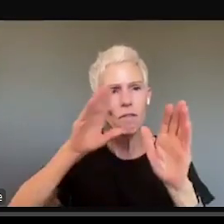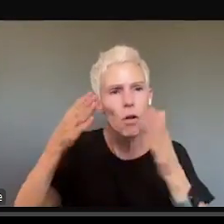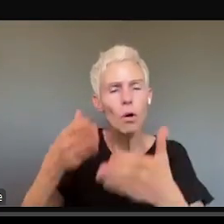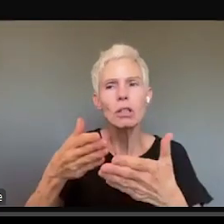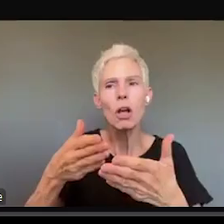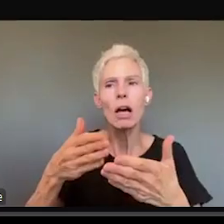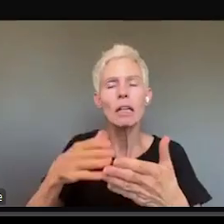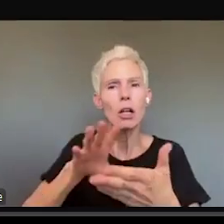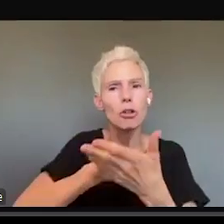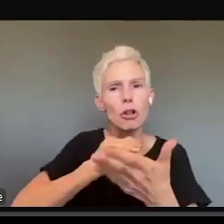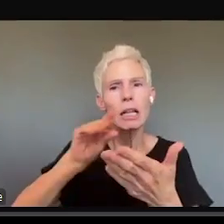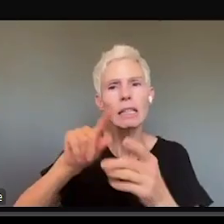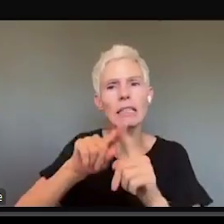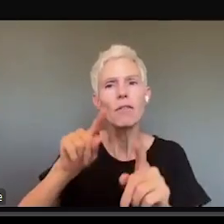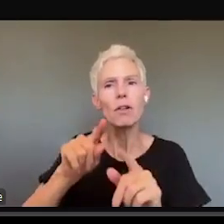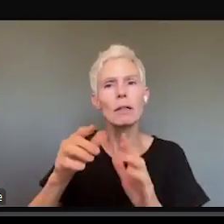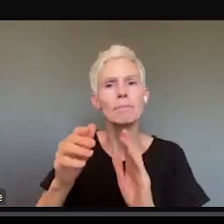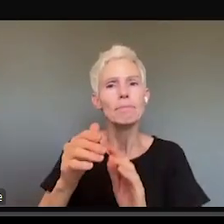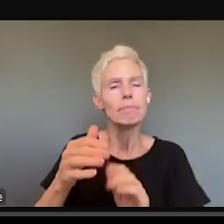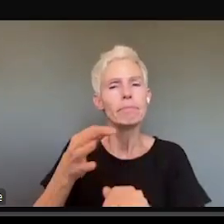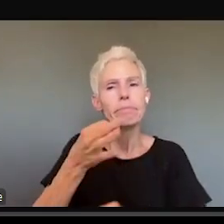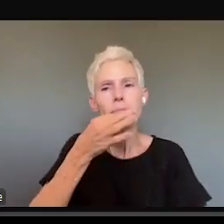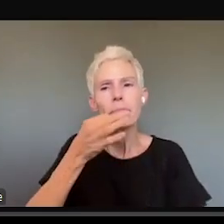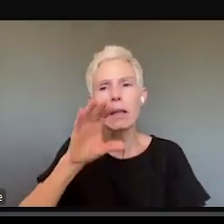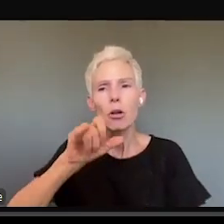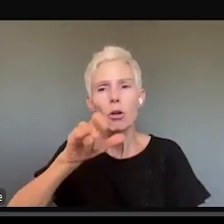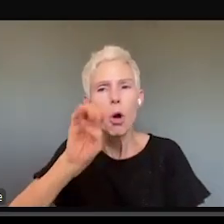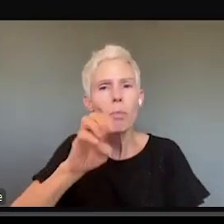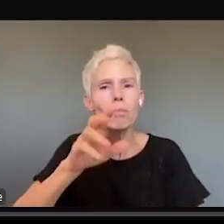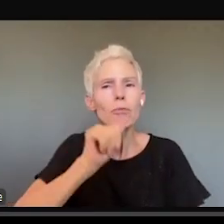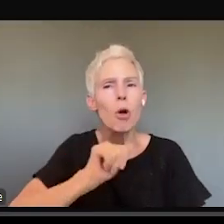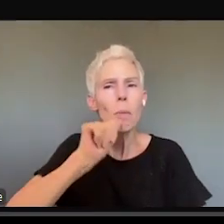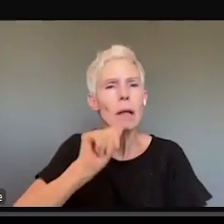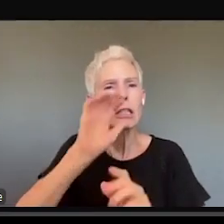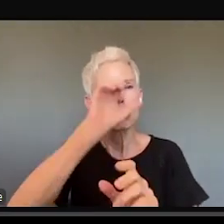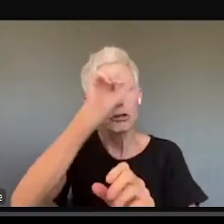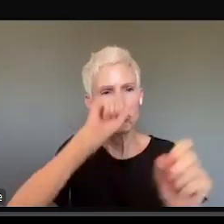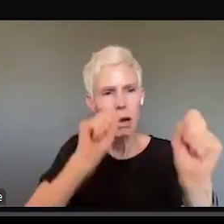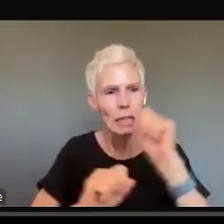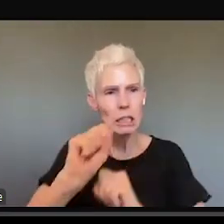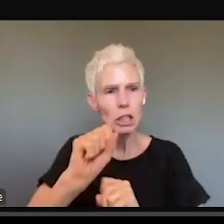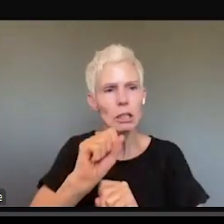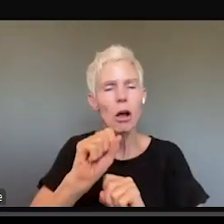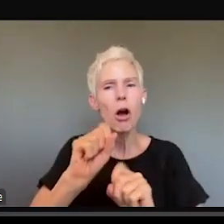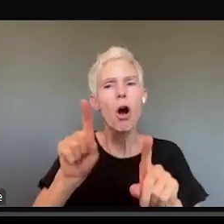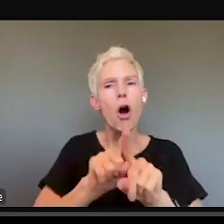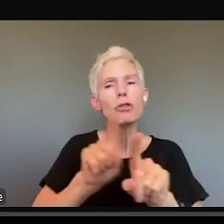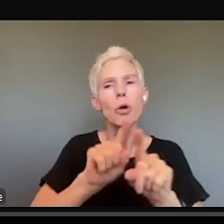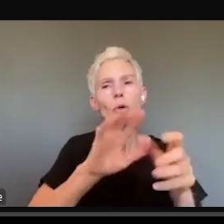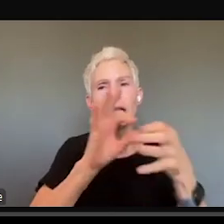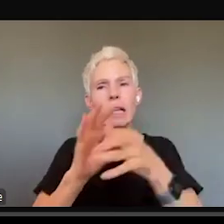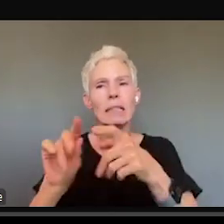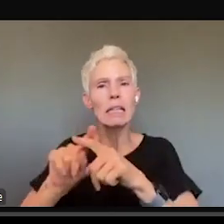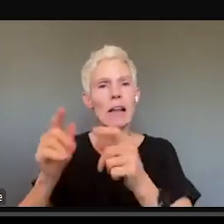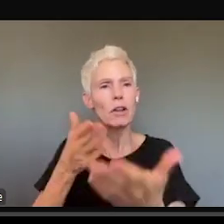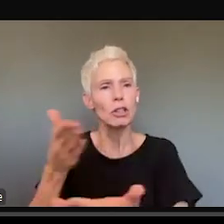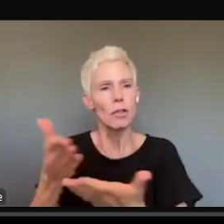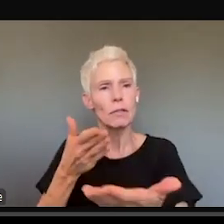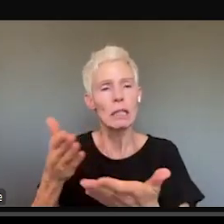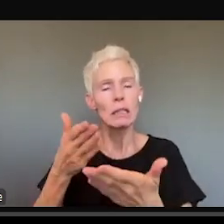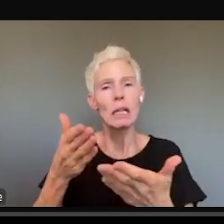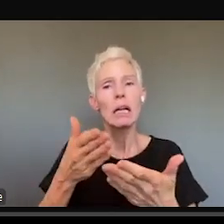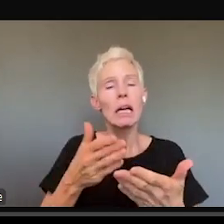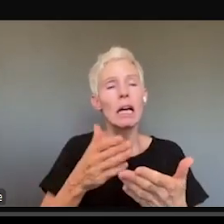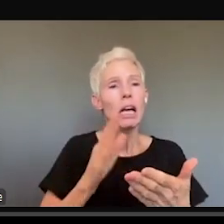coping strategies, support services, and with a goal of linkage to services, because as we know, those following